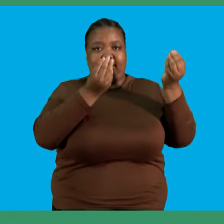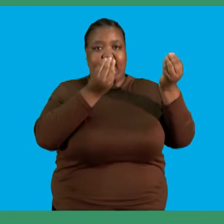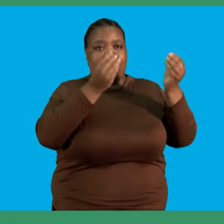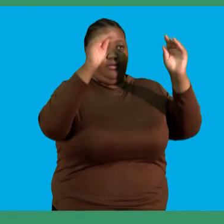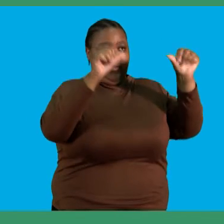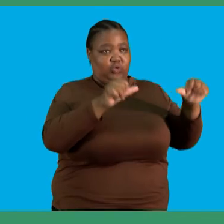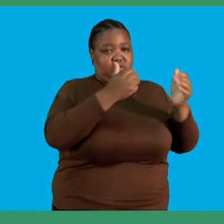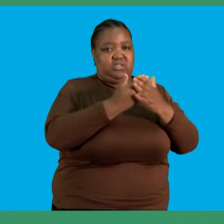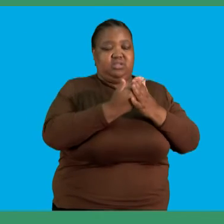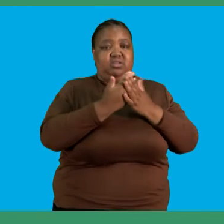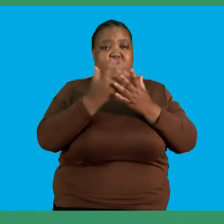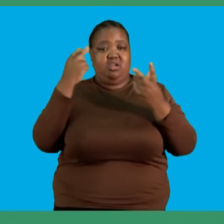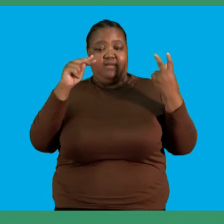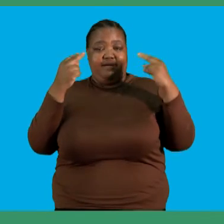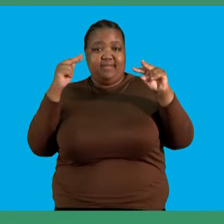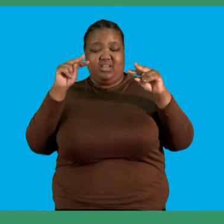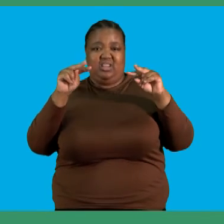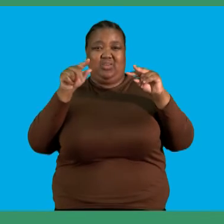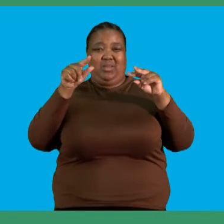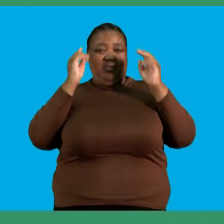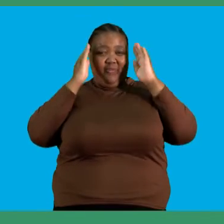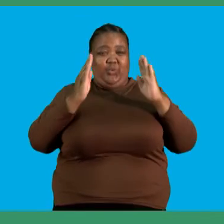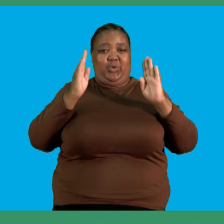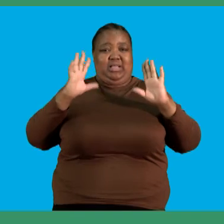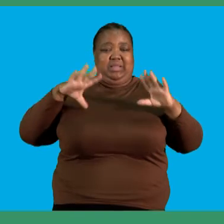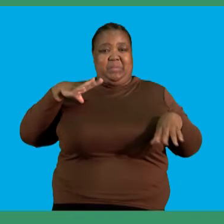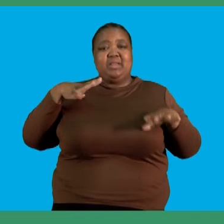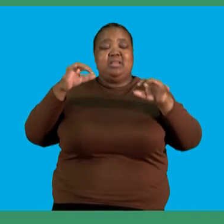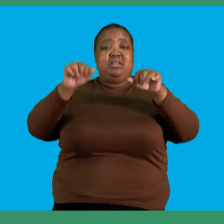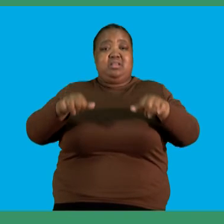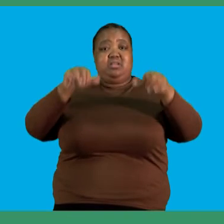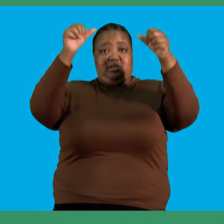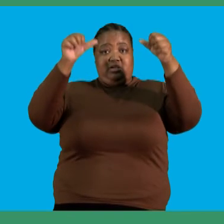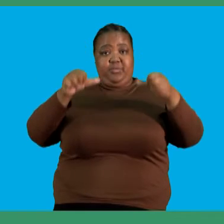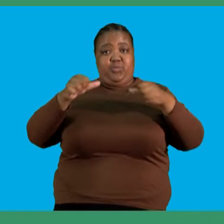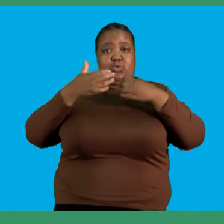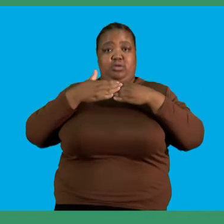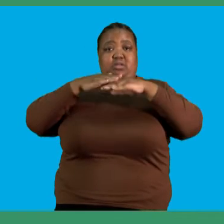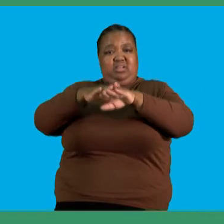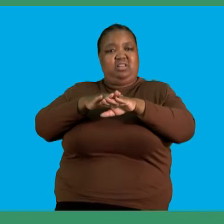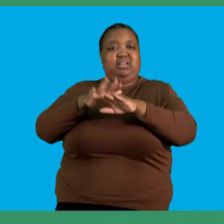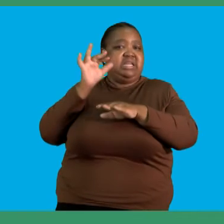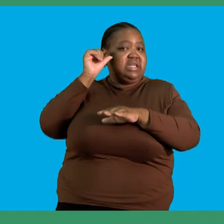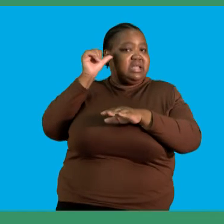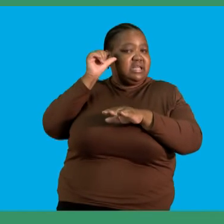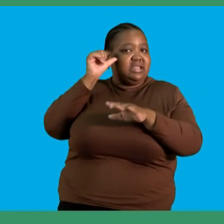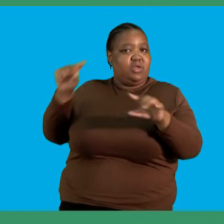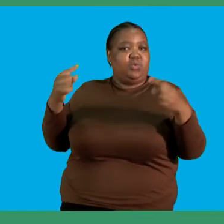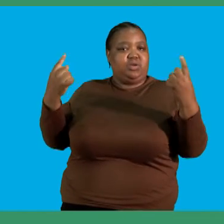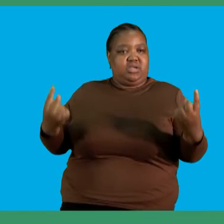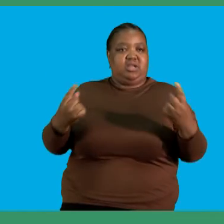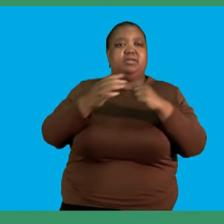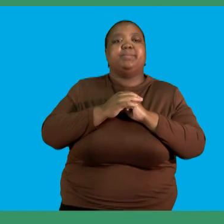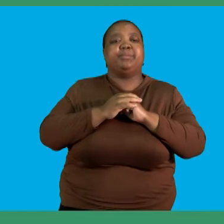it only focuses on visual aspects, as it cannot be combined with sound. We know that a poster cannot